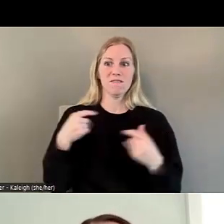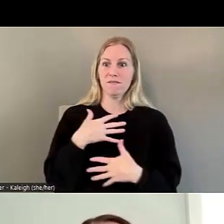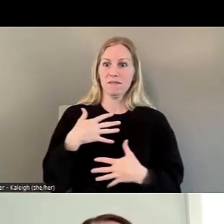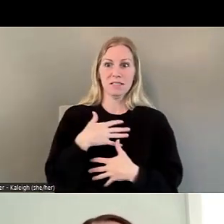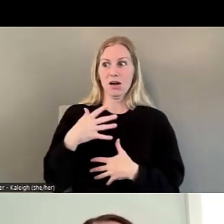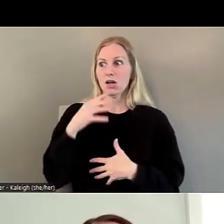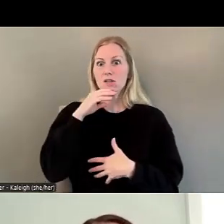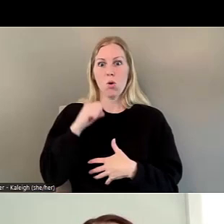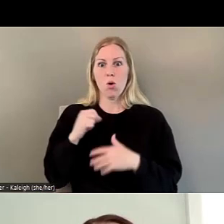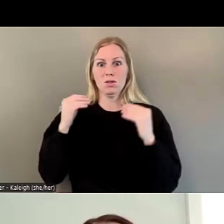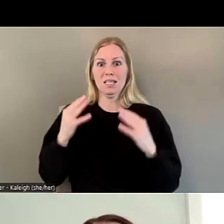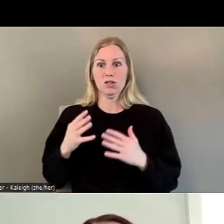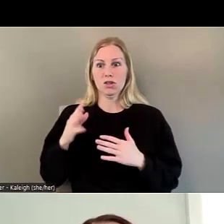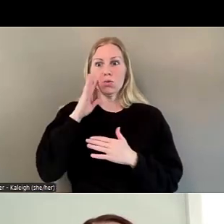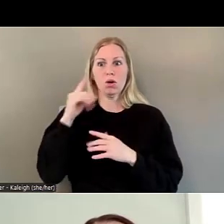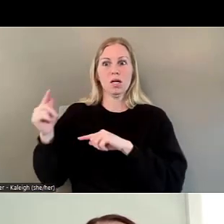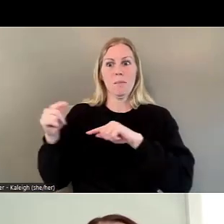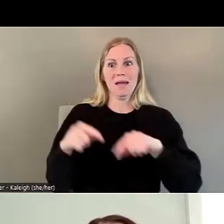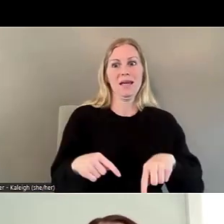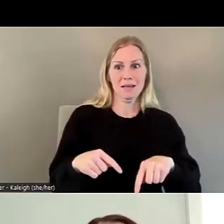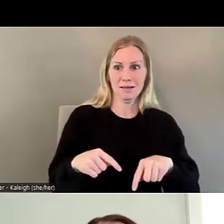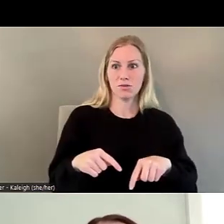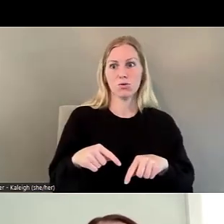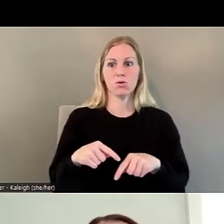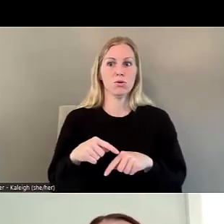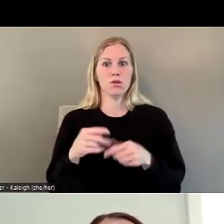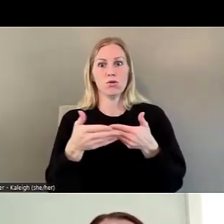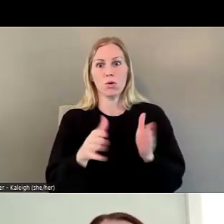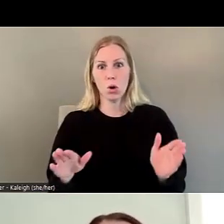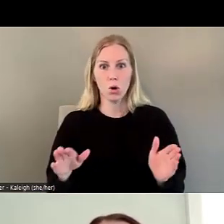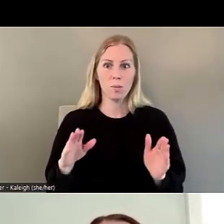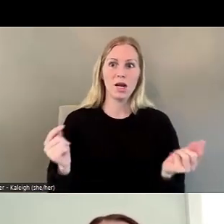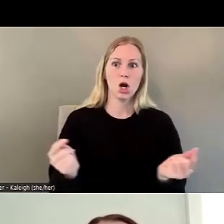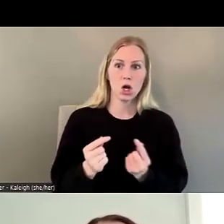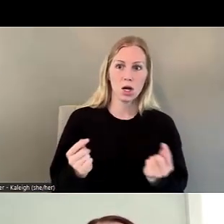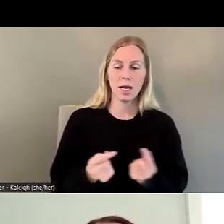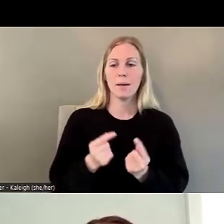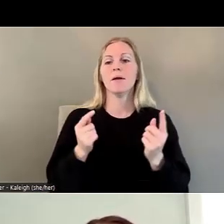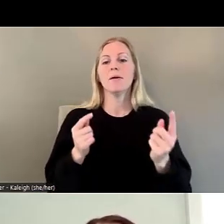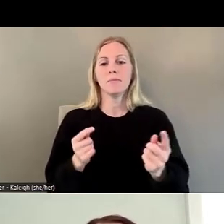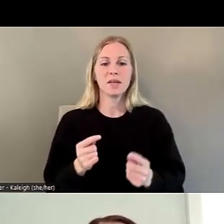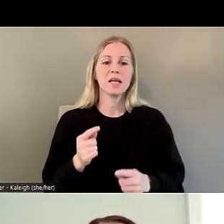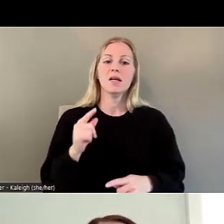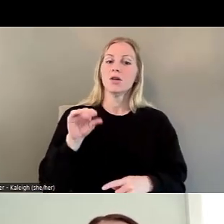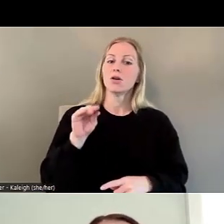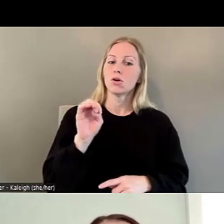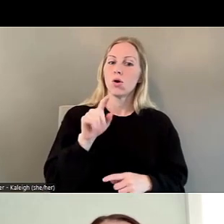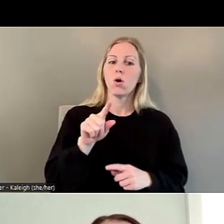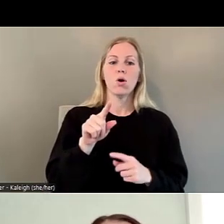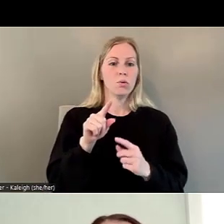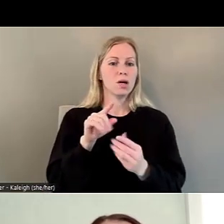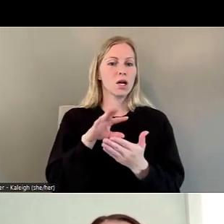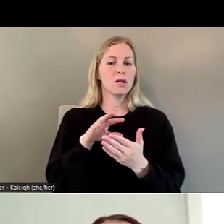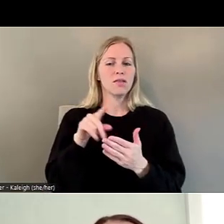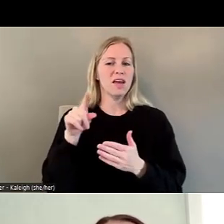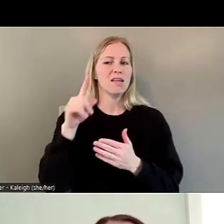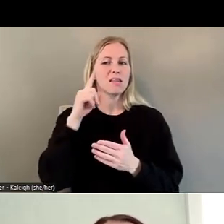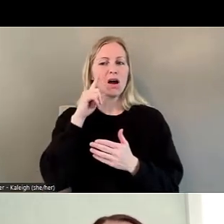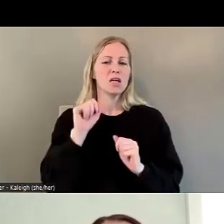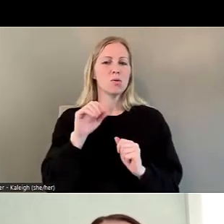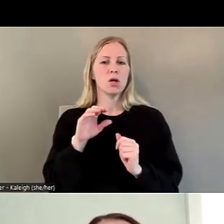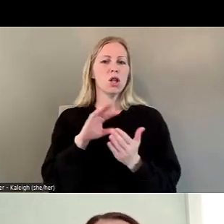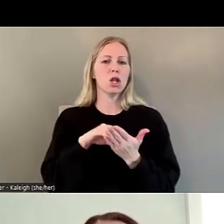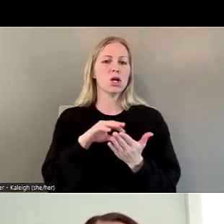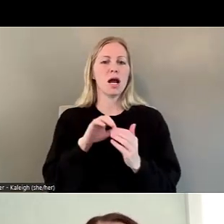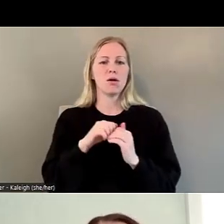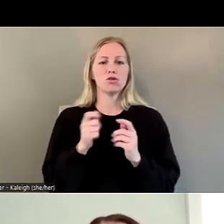traumatic past, stepped in because he felt it was necessary to take a hard line with Cole, that Cole would learn to manipulate situations and get out of the